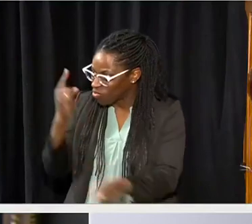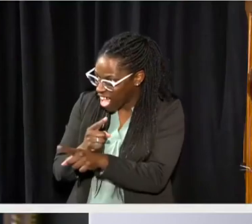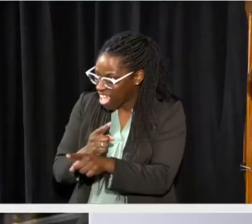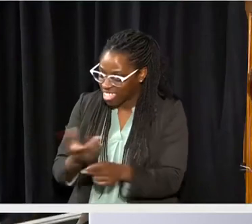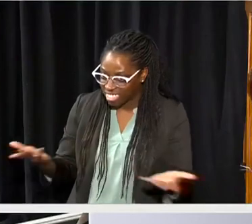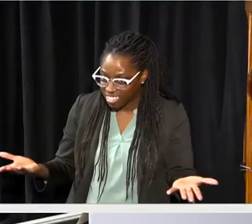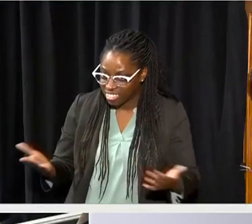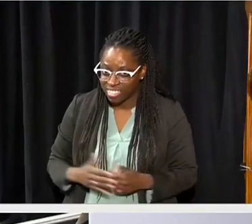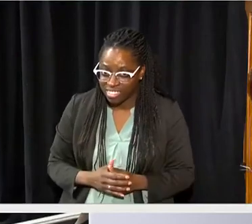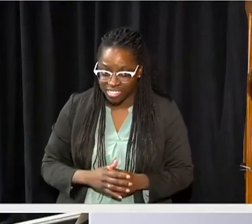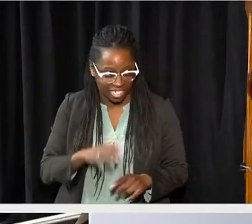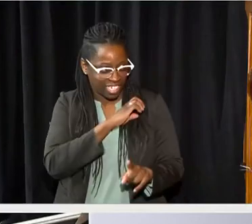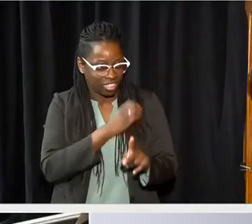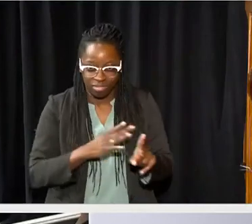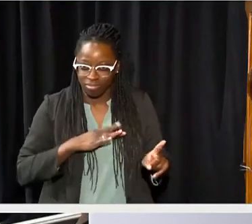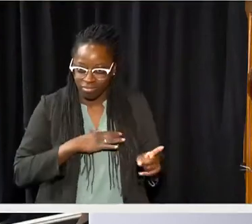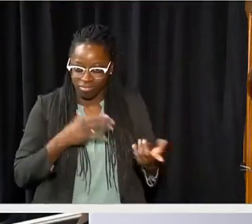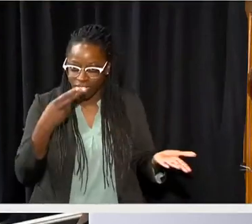Clean energy.